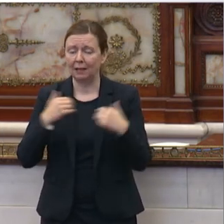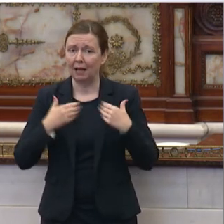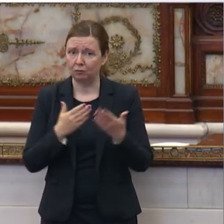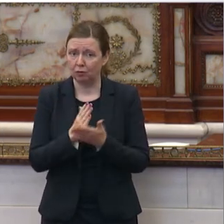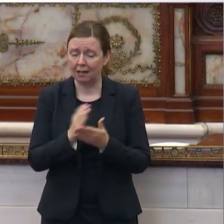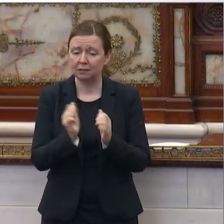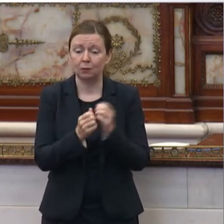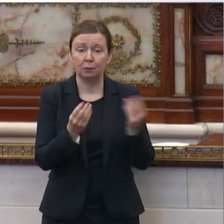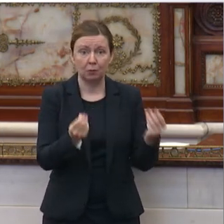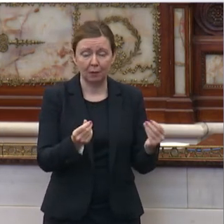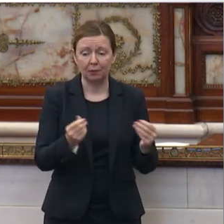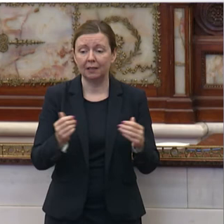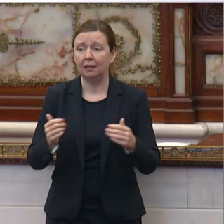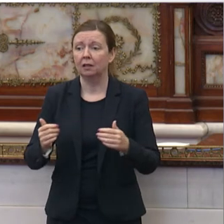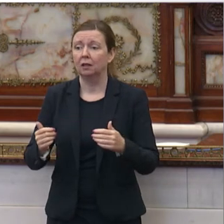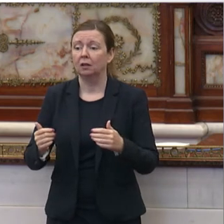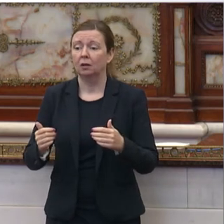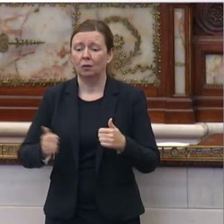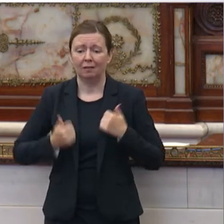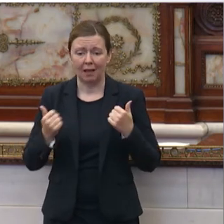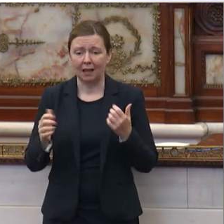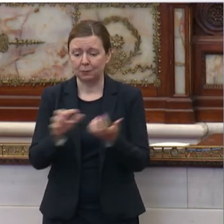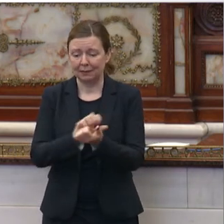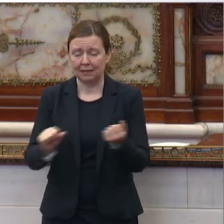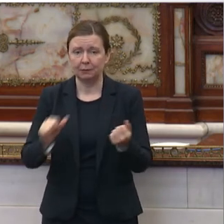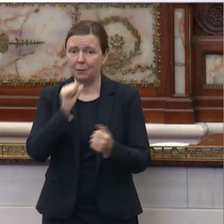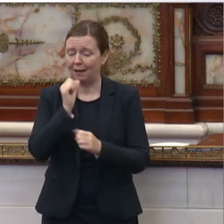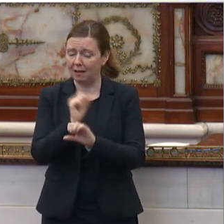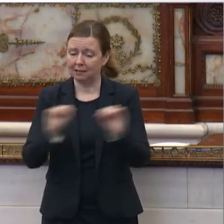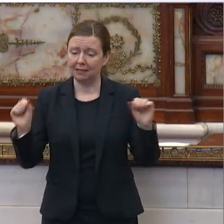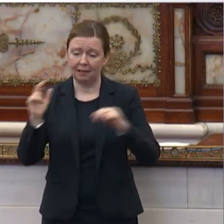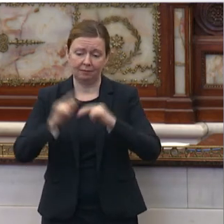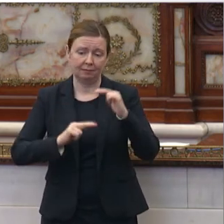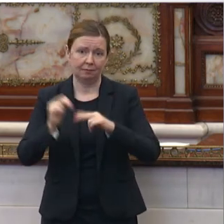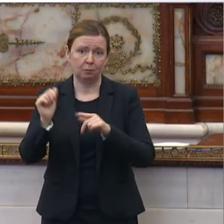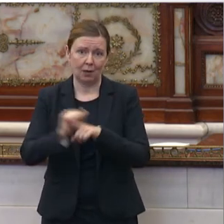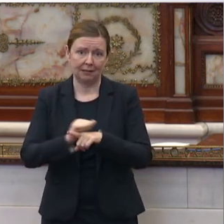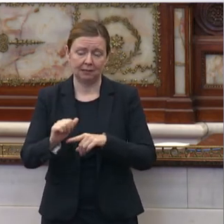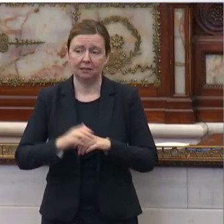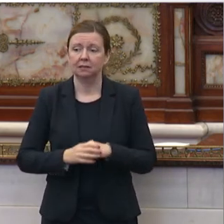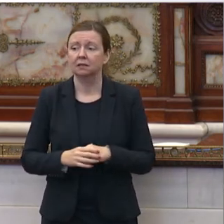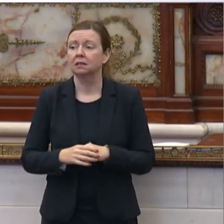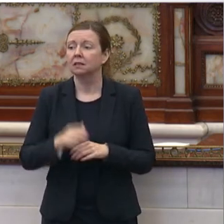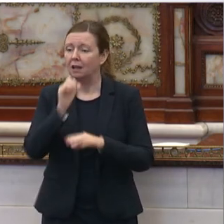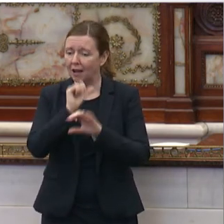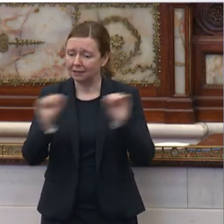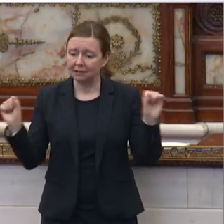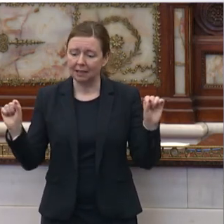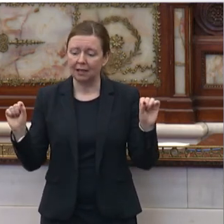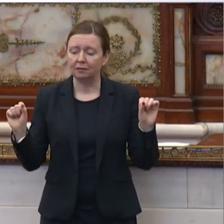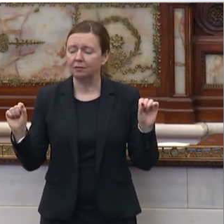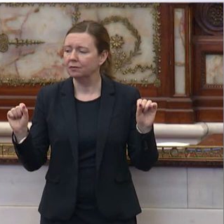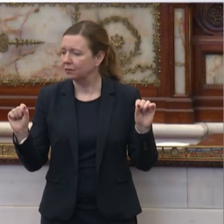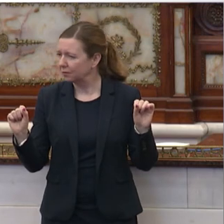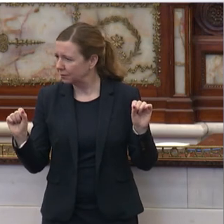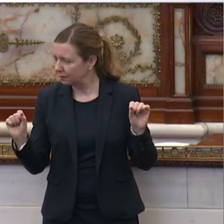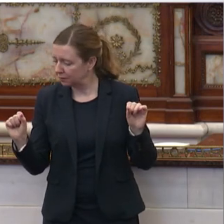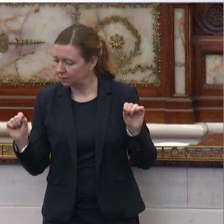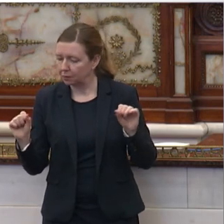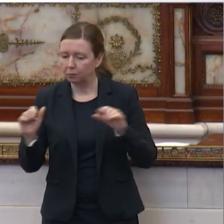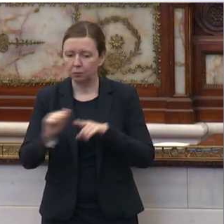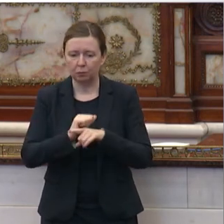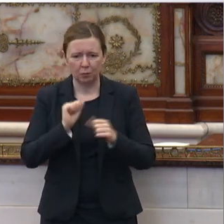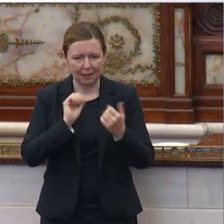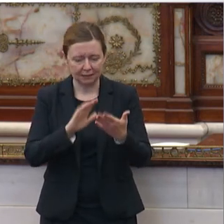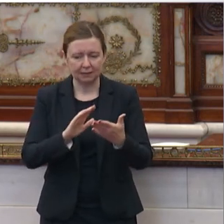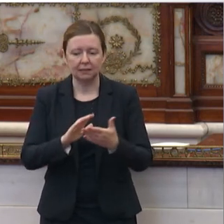property or their lives being damaged by unsafe construction practices. So unsafe, like Wild West style construction practices are